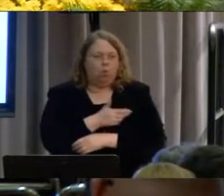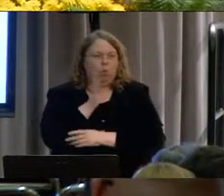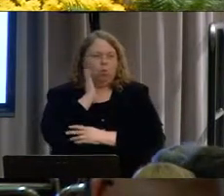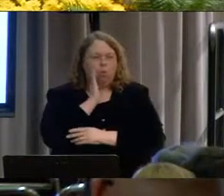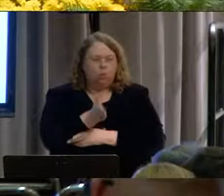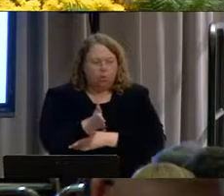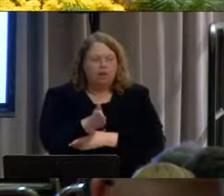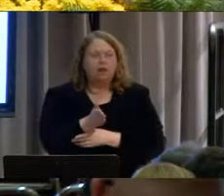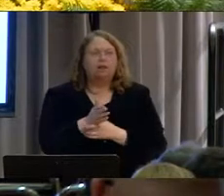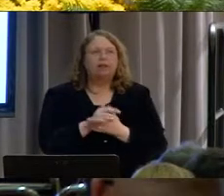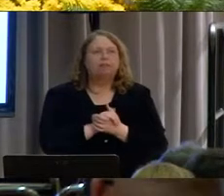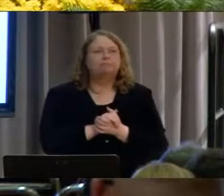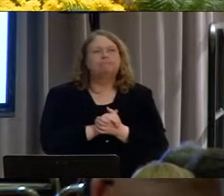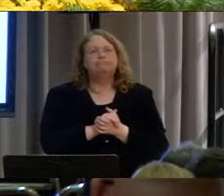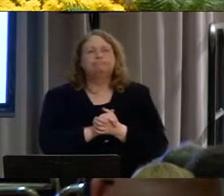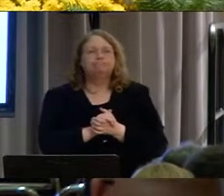to